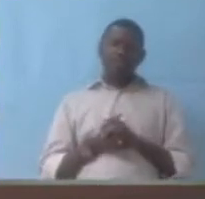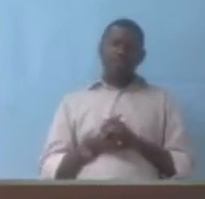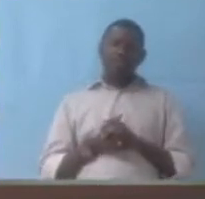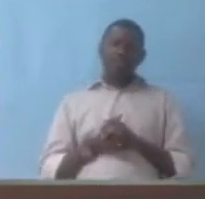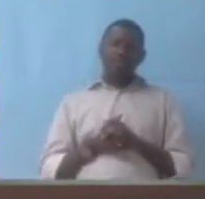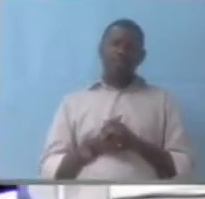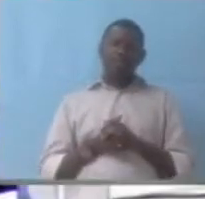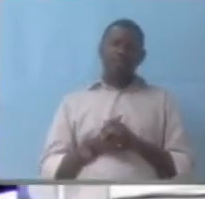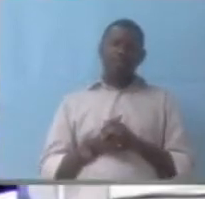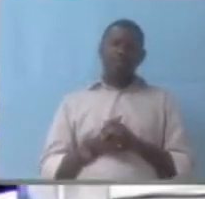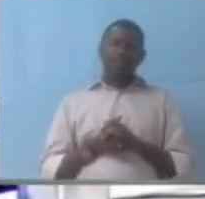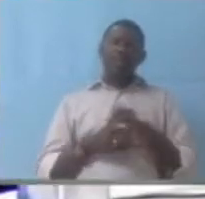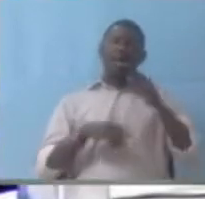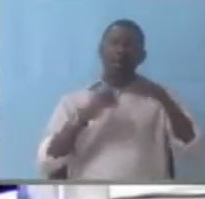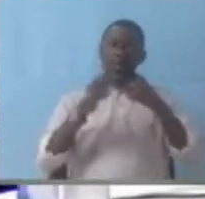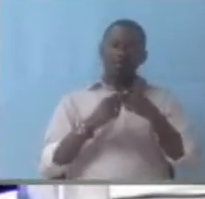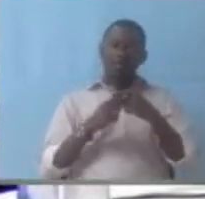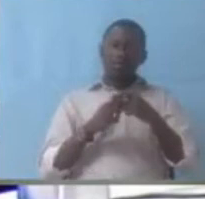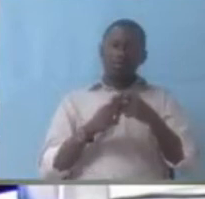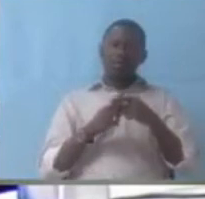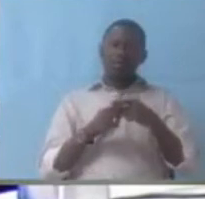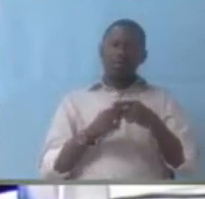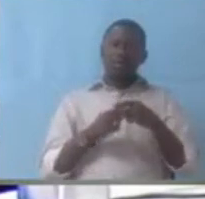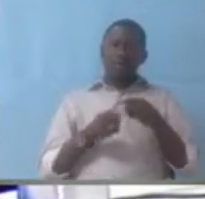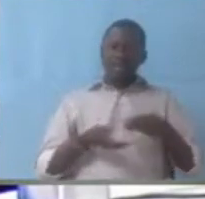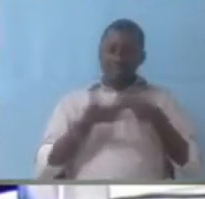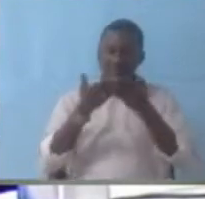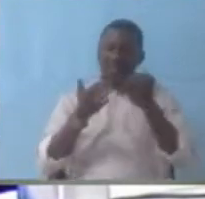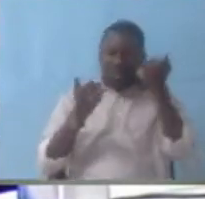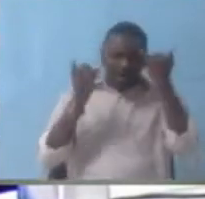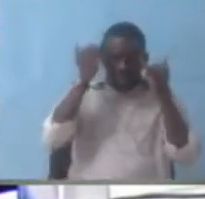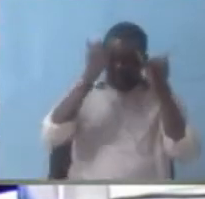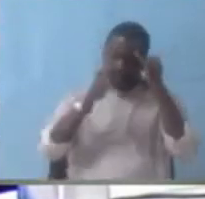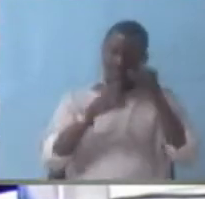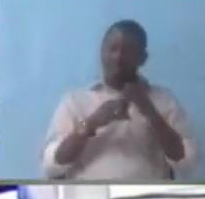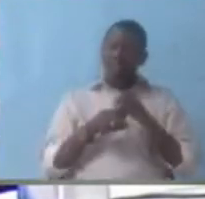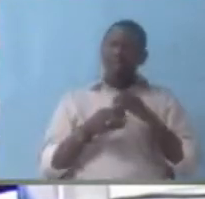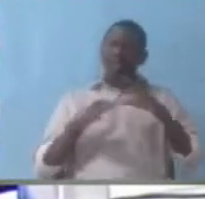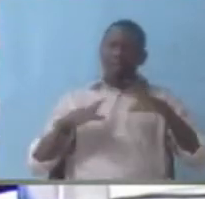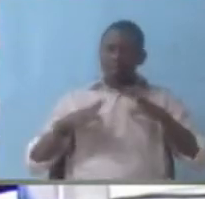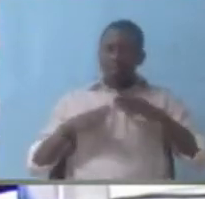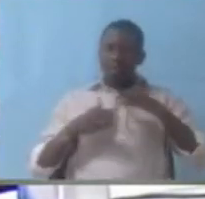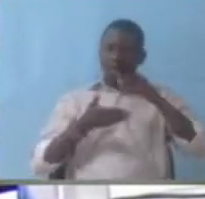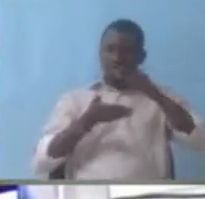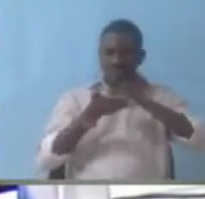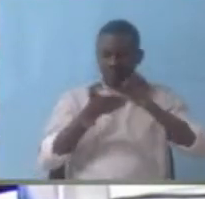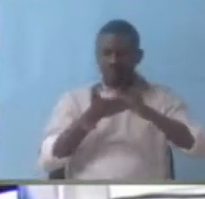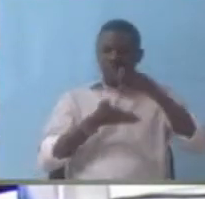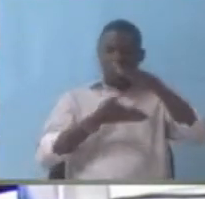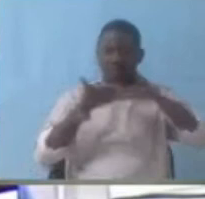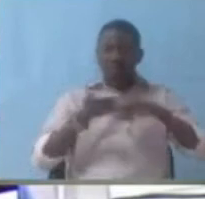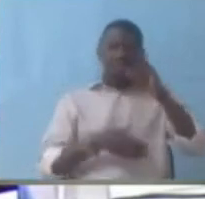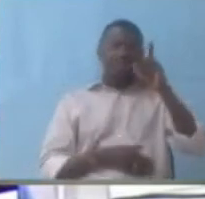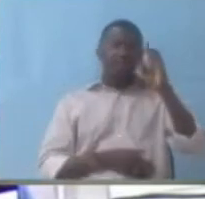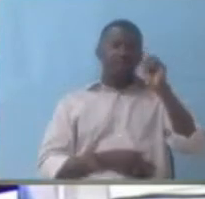Yes. In terms of coming up with the concept and the idea, the blueprint for the decrees, I understand that. But